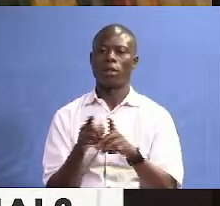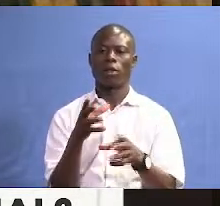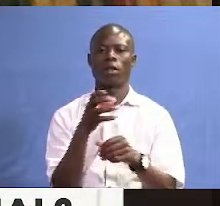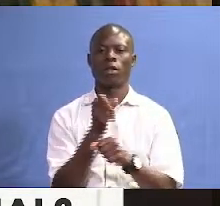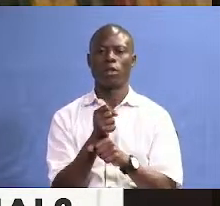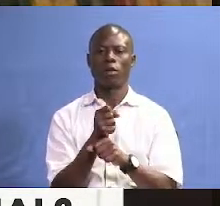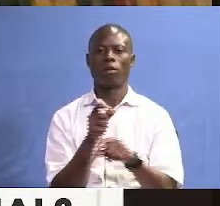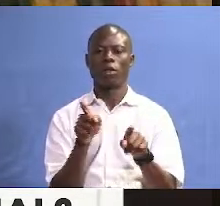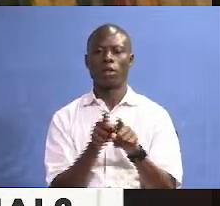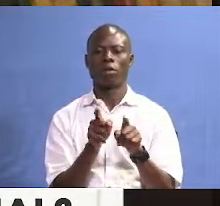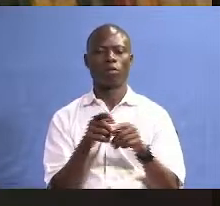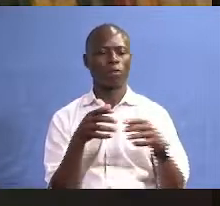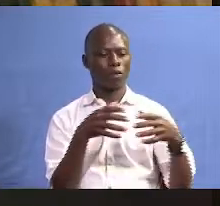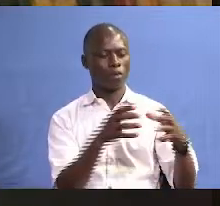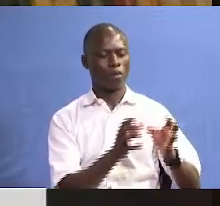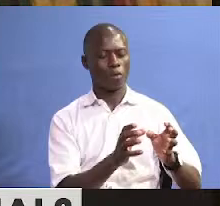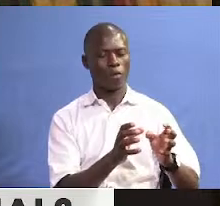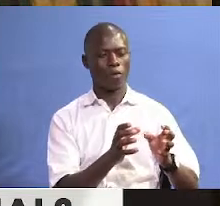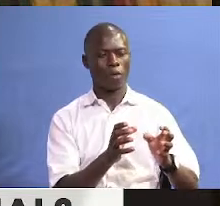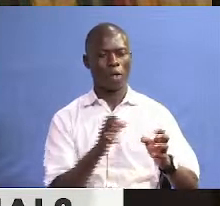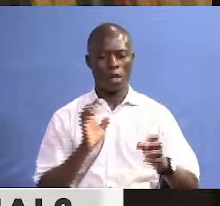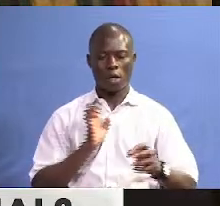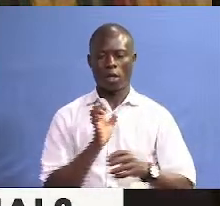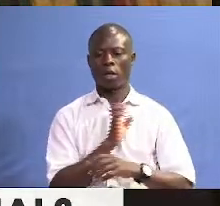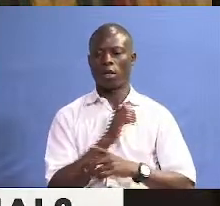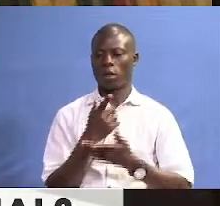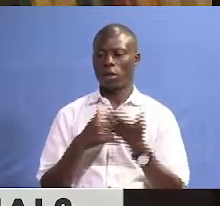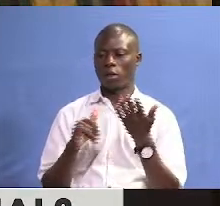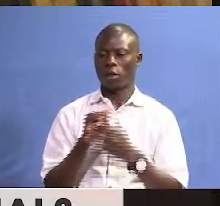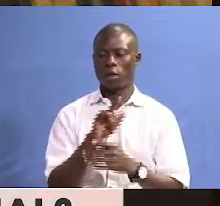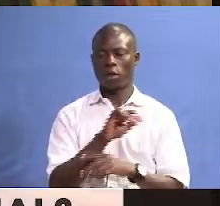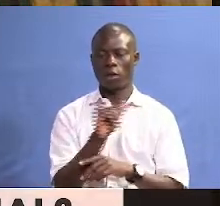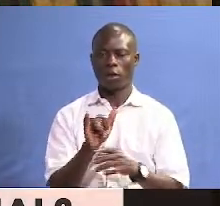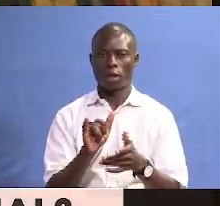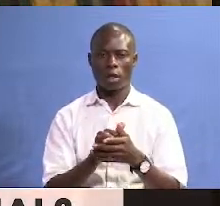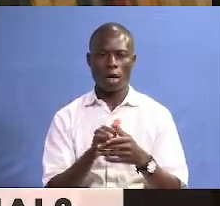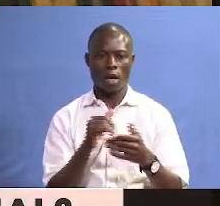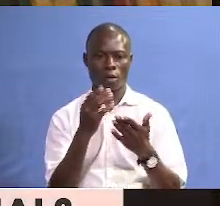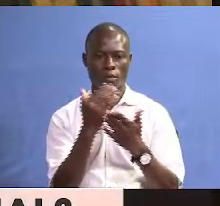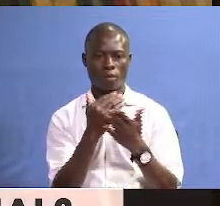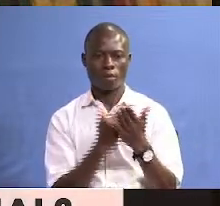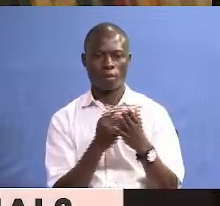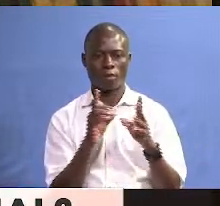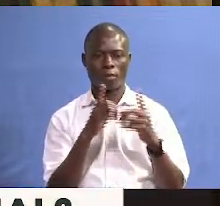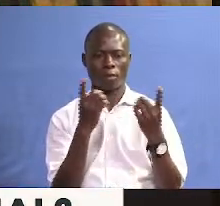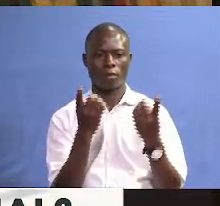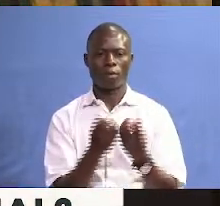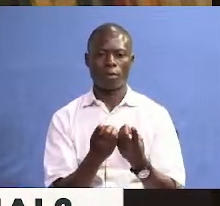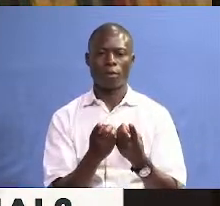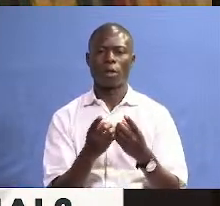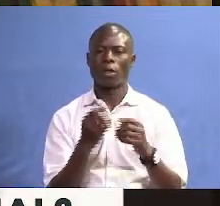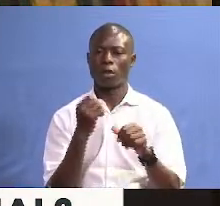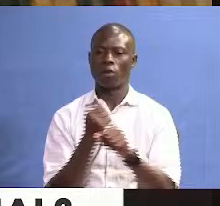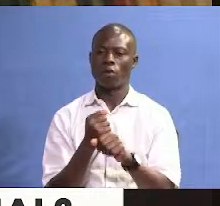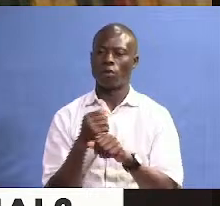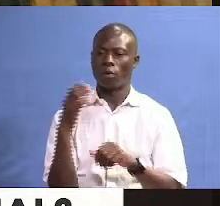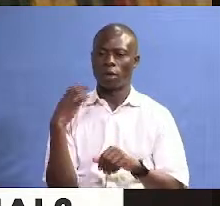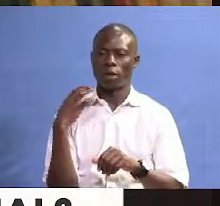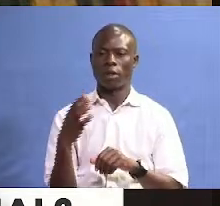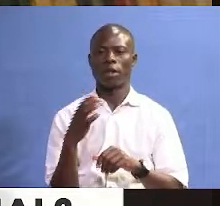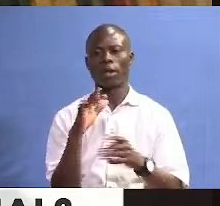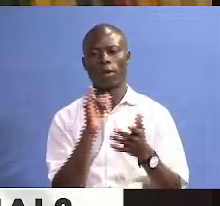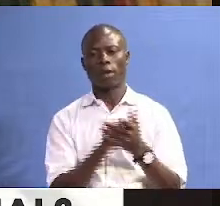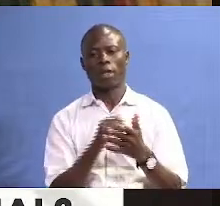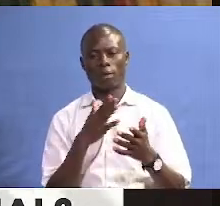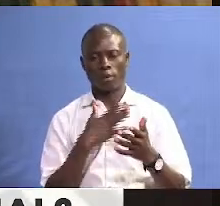executive officer in relation to the various state departments that they do chair. So that is